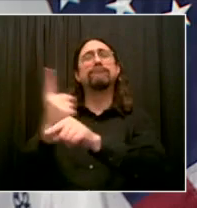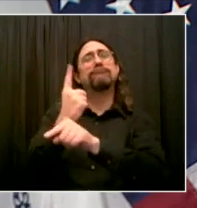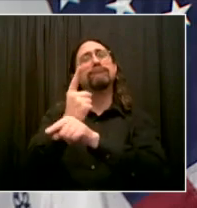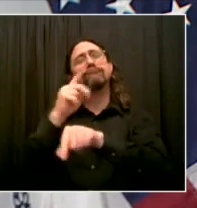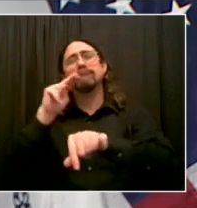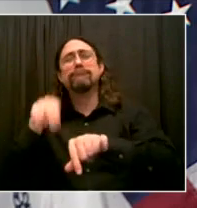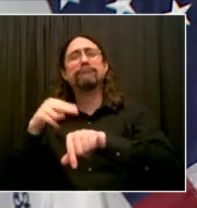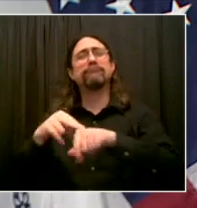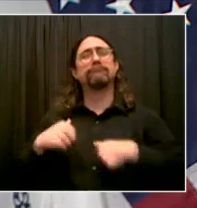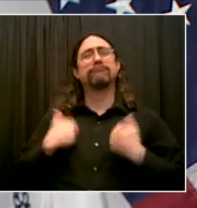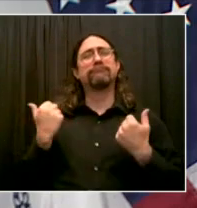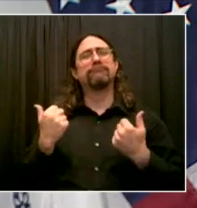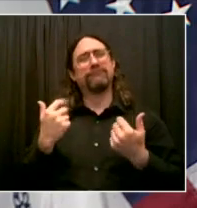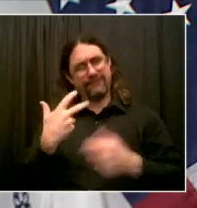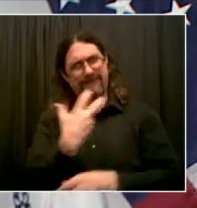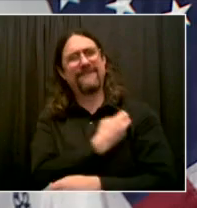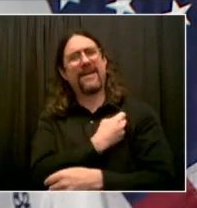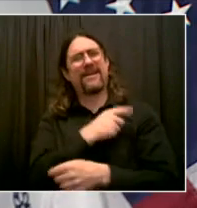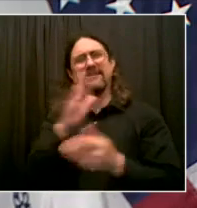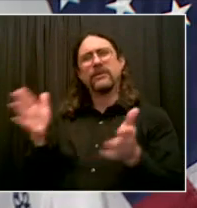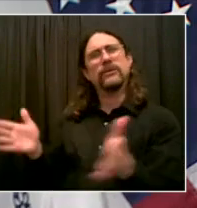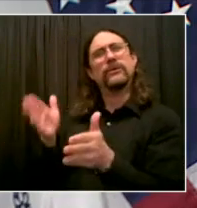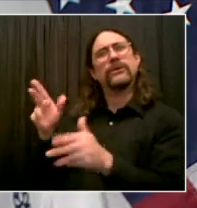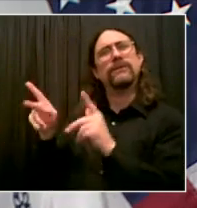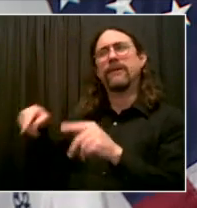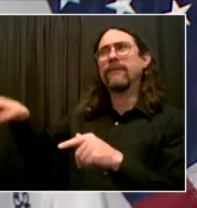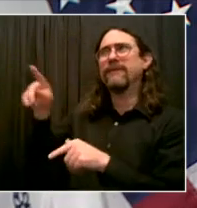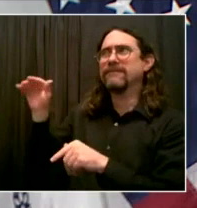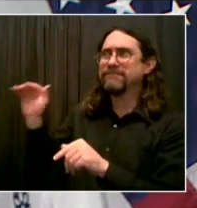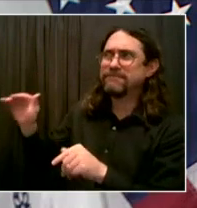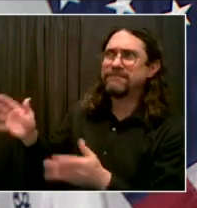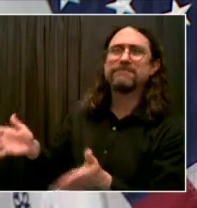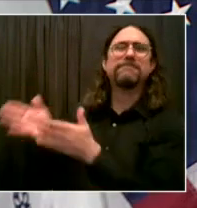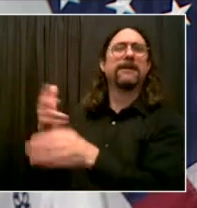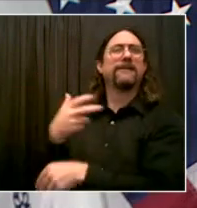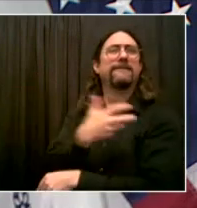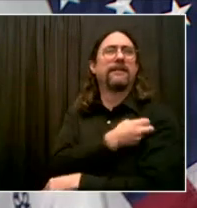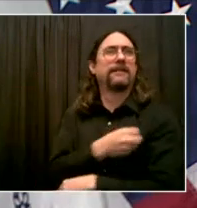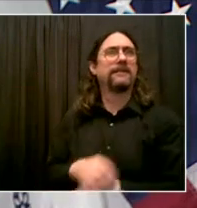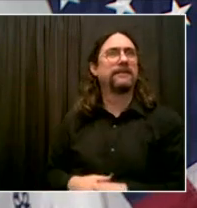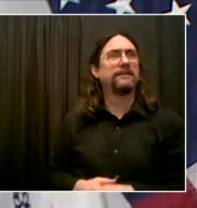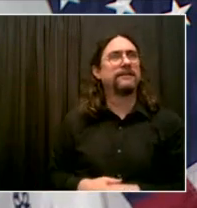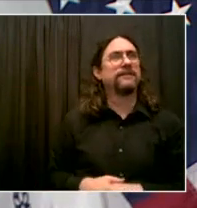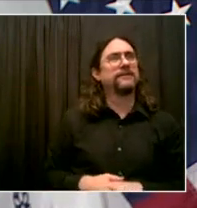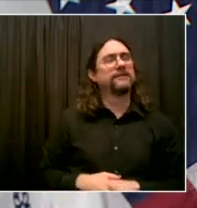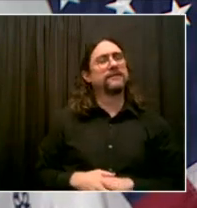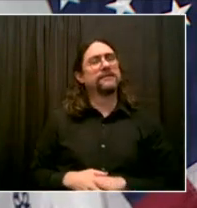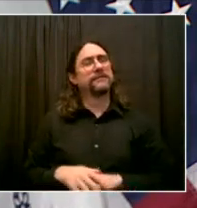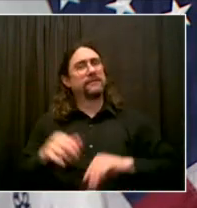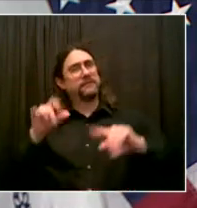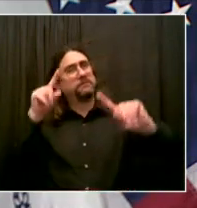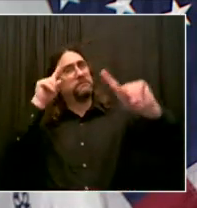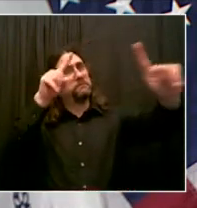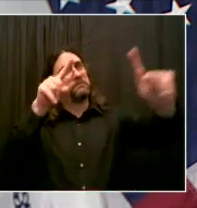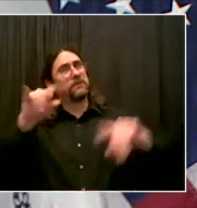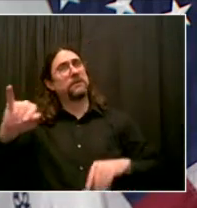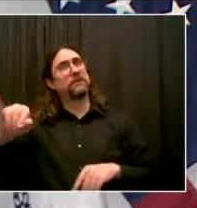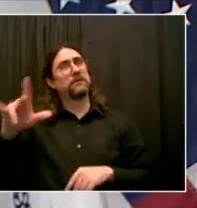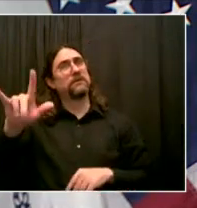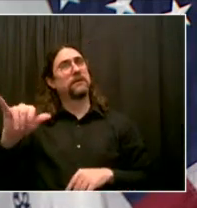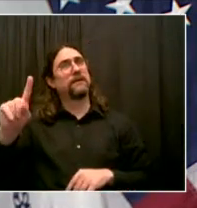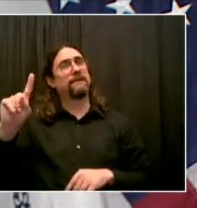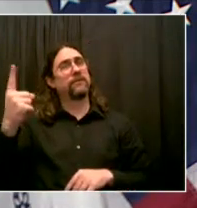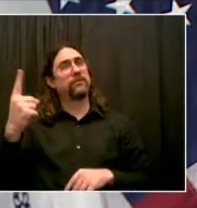absolutely confident in it. July 1st, full reopening. I love what Dave just said, a joyful July. Everyone can be a part